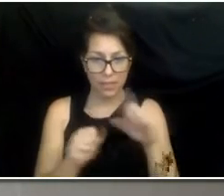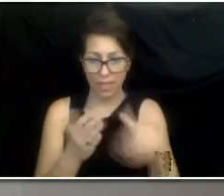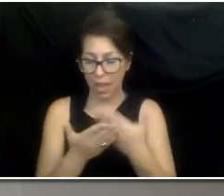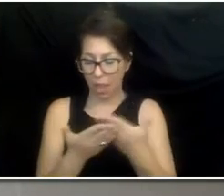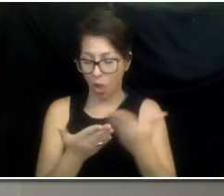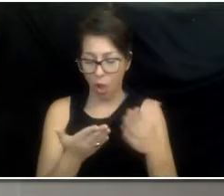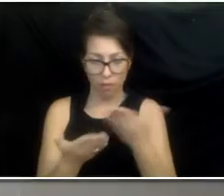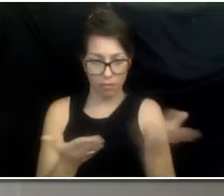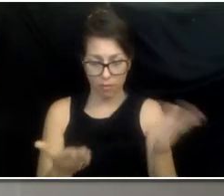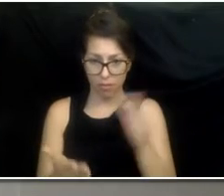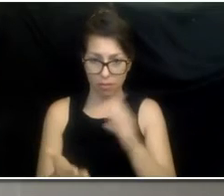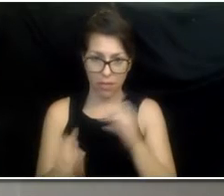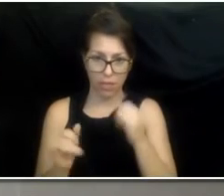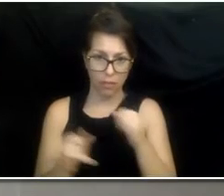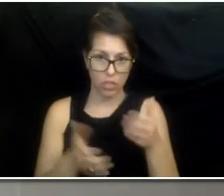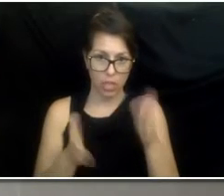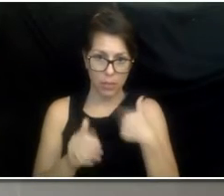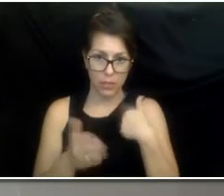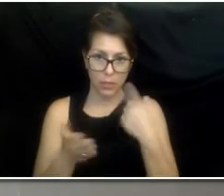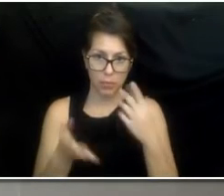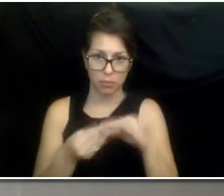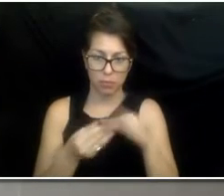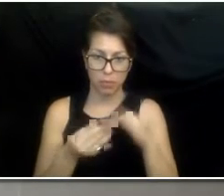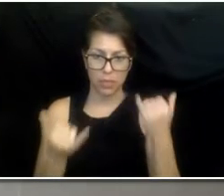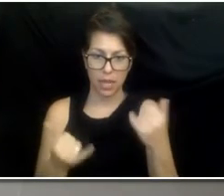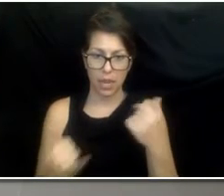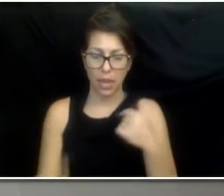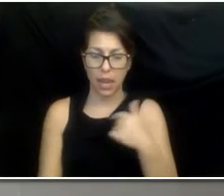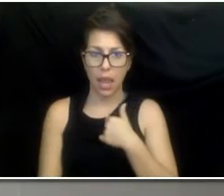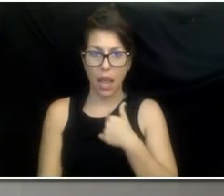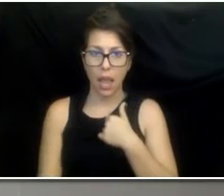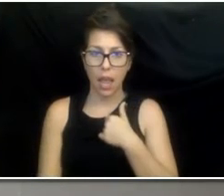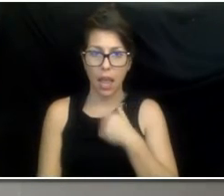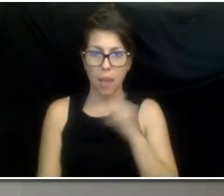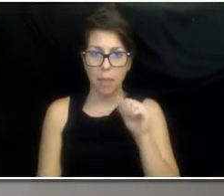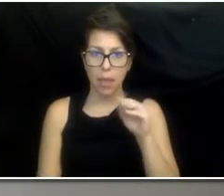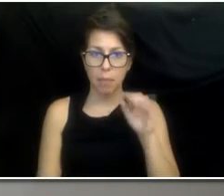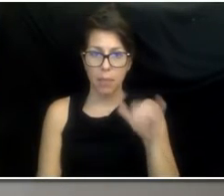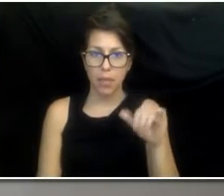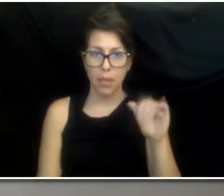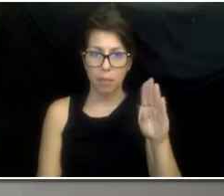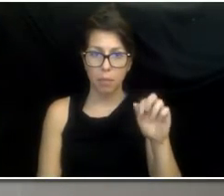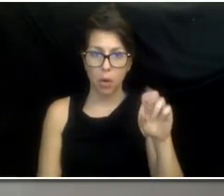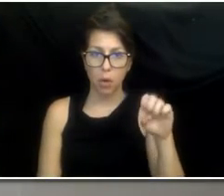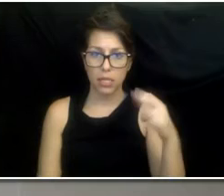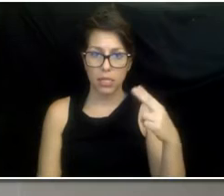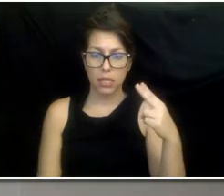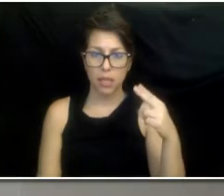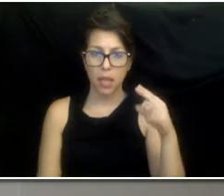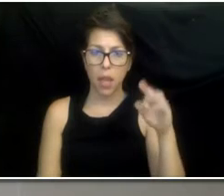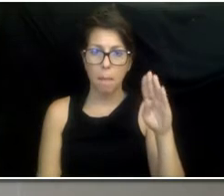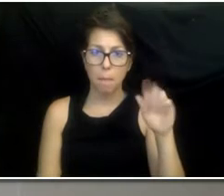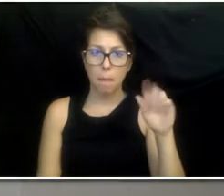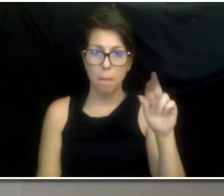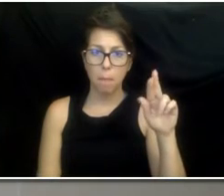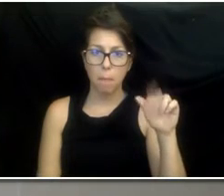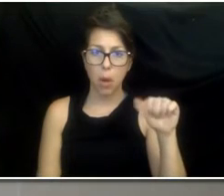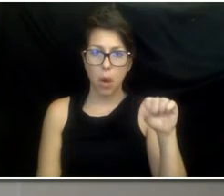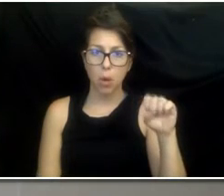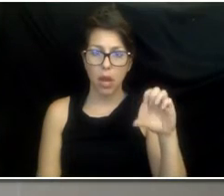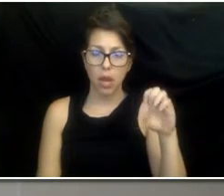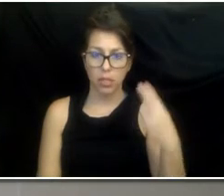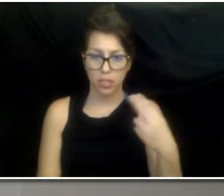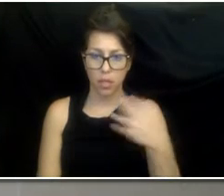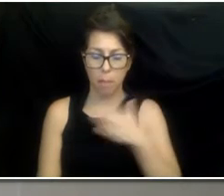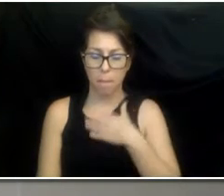range of legal help to more than 4,000 women and their 5,000 children in the areas of family divorce and immigration law we provide free